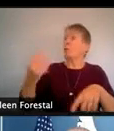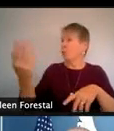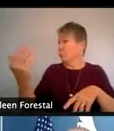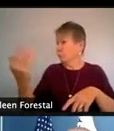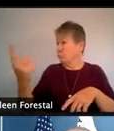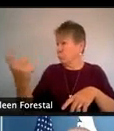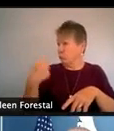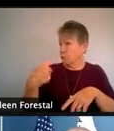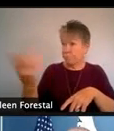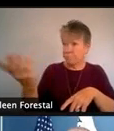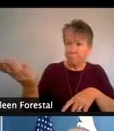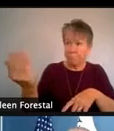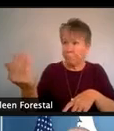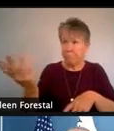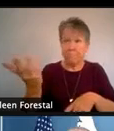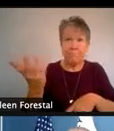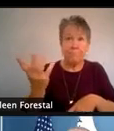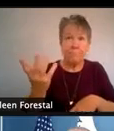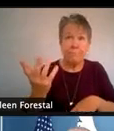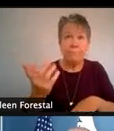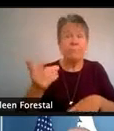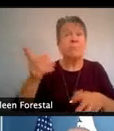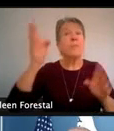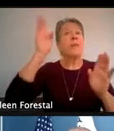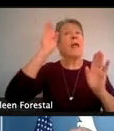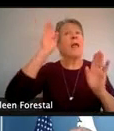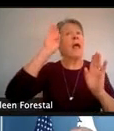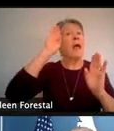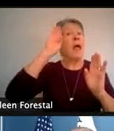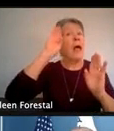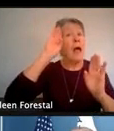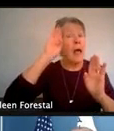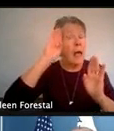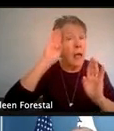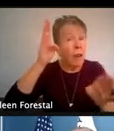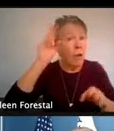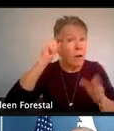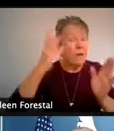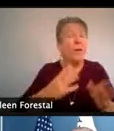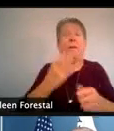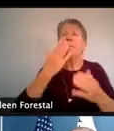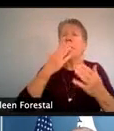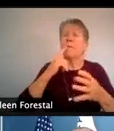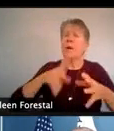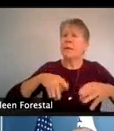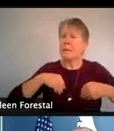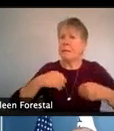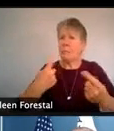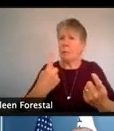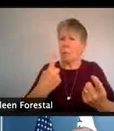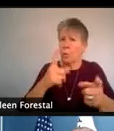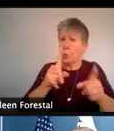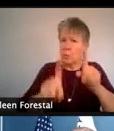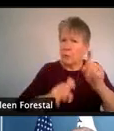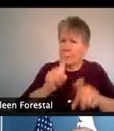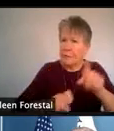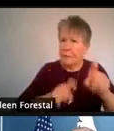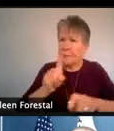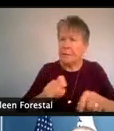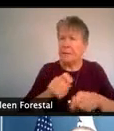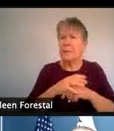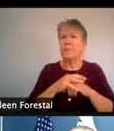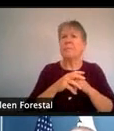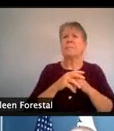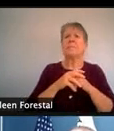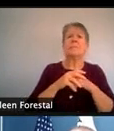Hi, Governor. Thank you so much for taking our questions today. Pleasure. First two on Newark. Did Mayor Baraka's office come to you with a